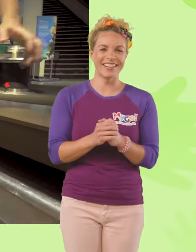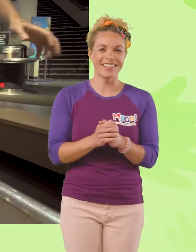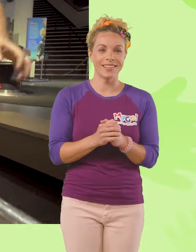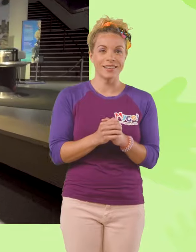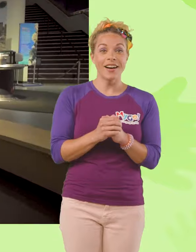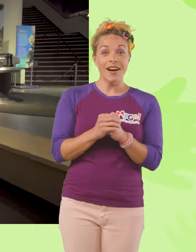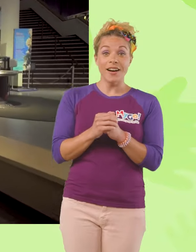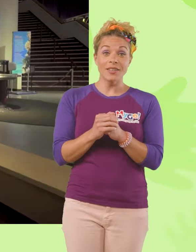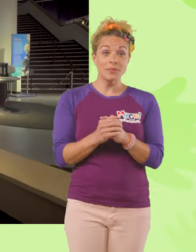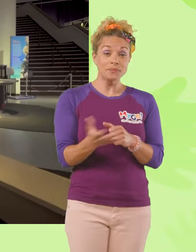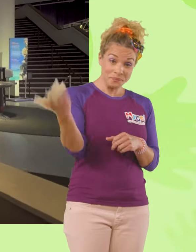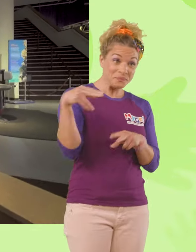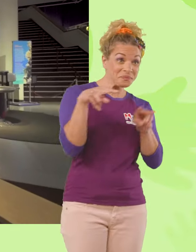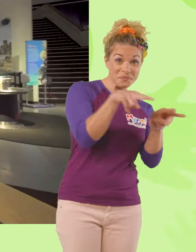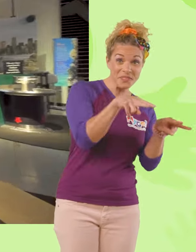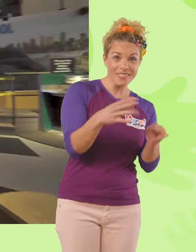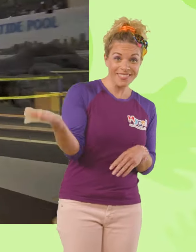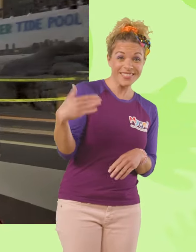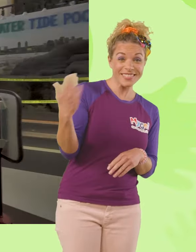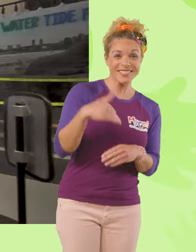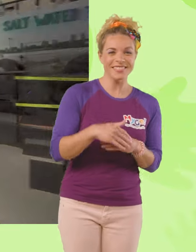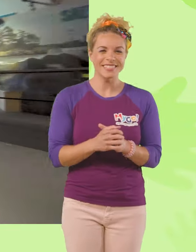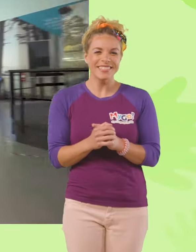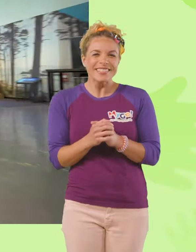Whoa. Wow. Okay, look in there, let's go.